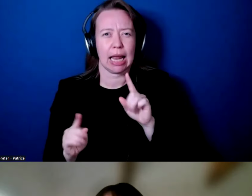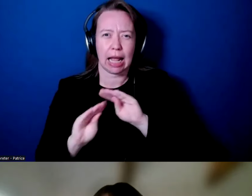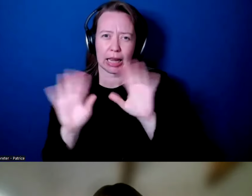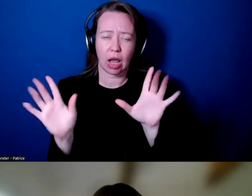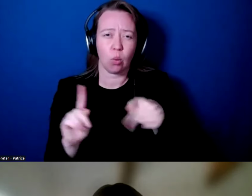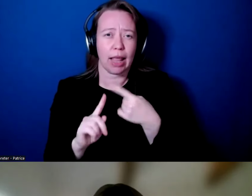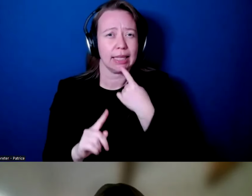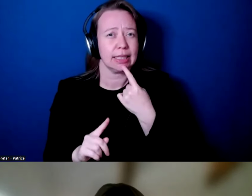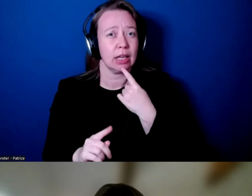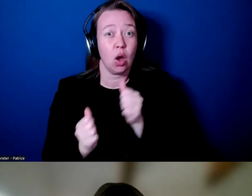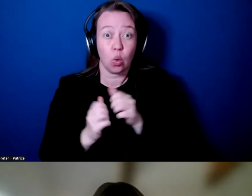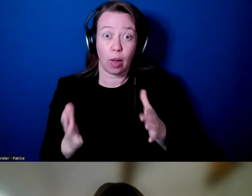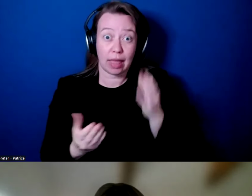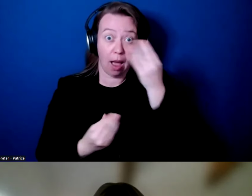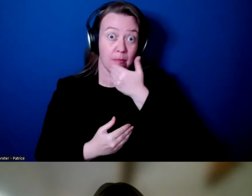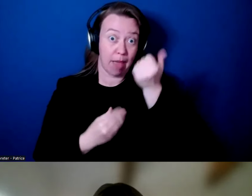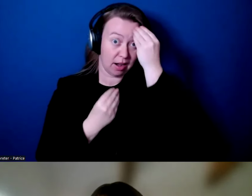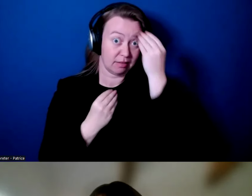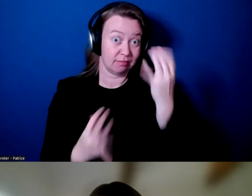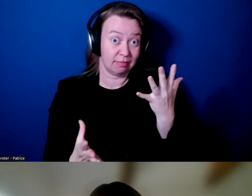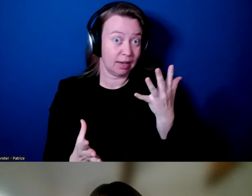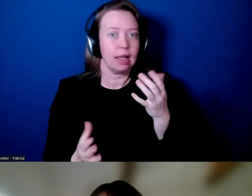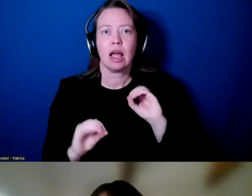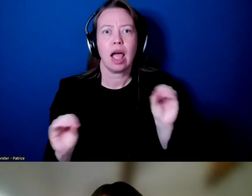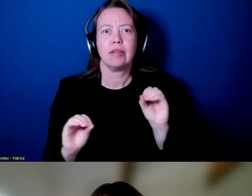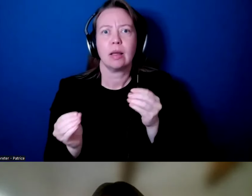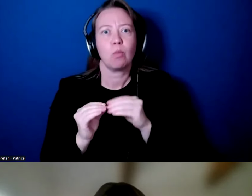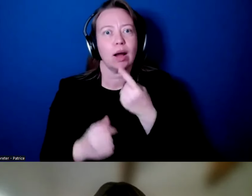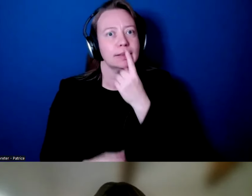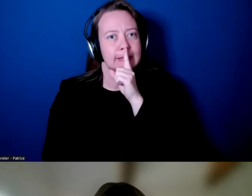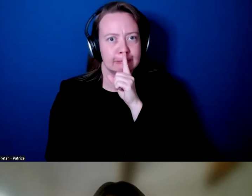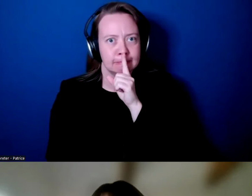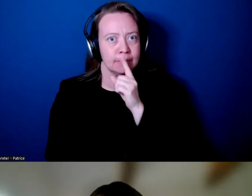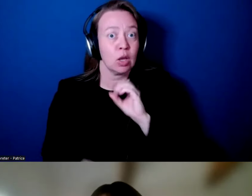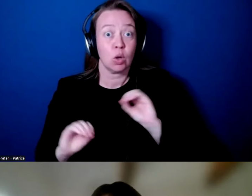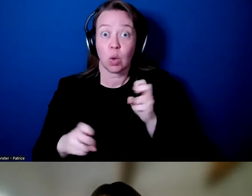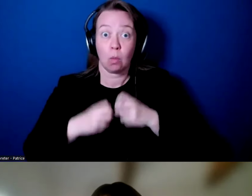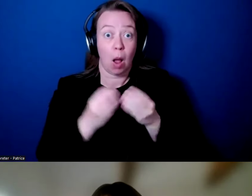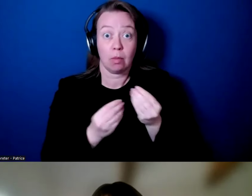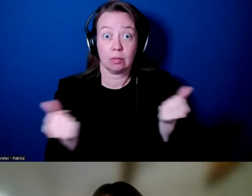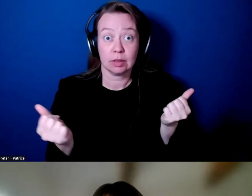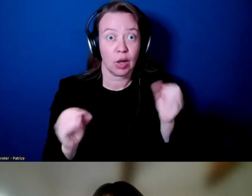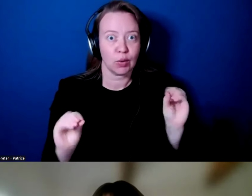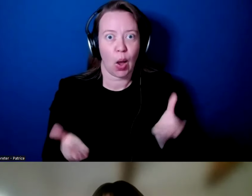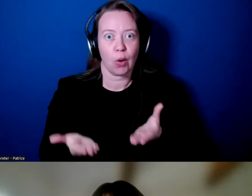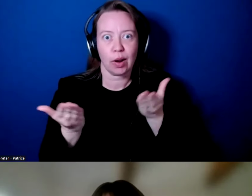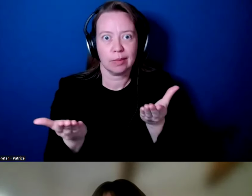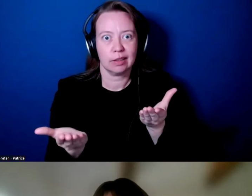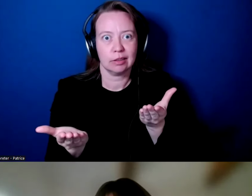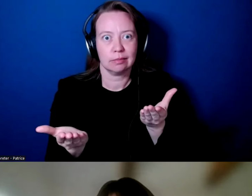said, without better data, there is nothing for us to say, no problems to solve, no recommendations to make.